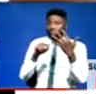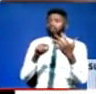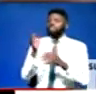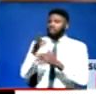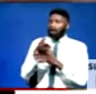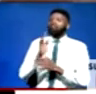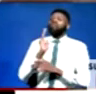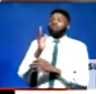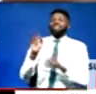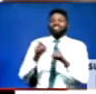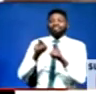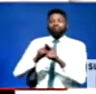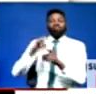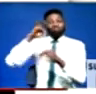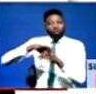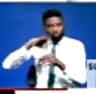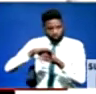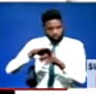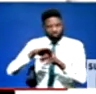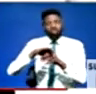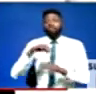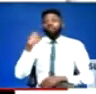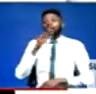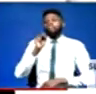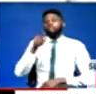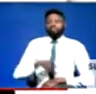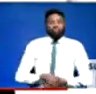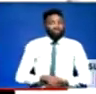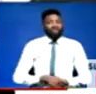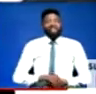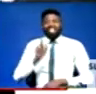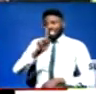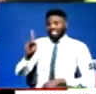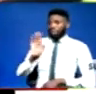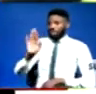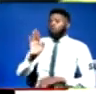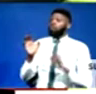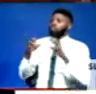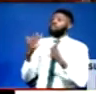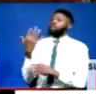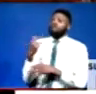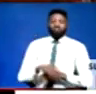the MPs are expected to take a vote. Kenya Kwanza are entitled to 5 slots, while